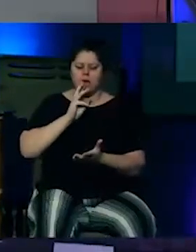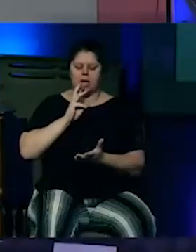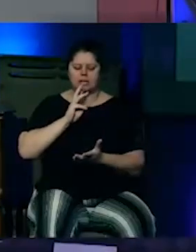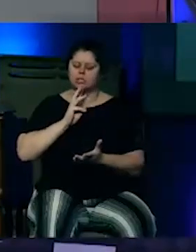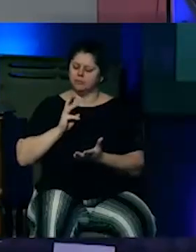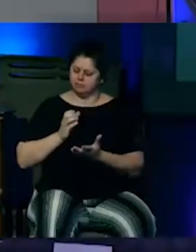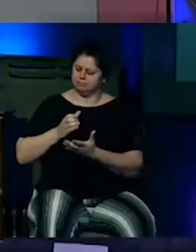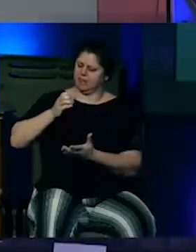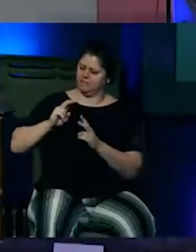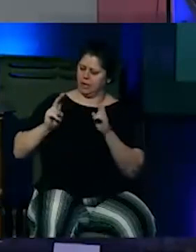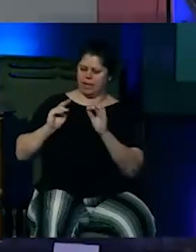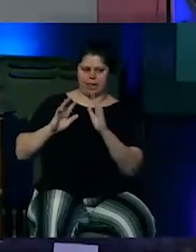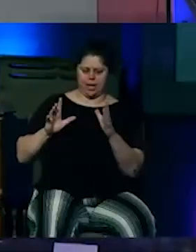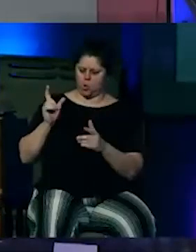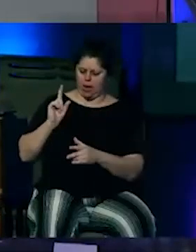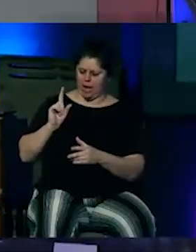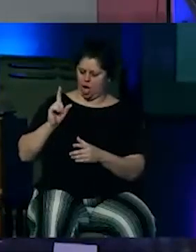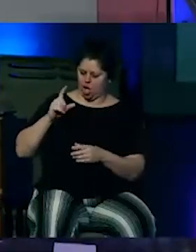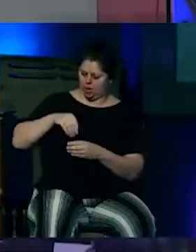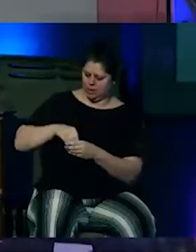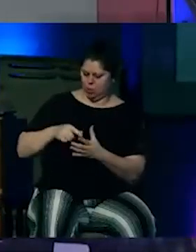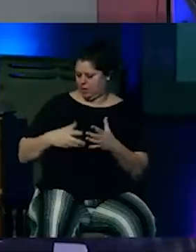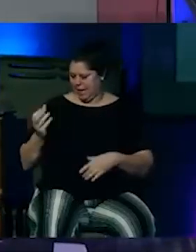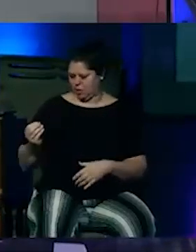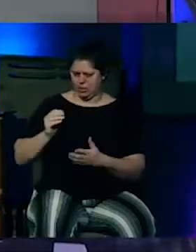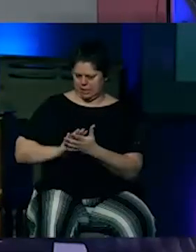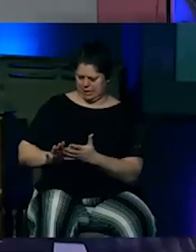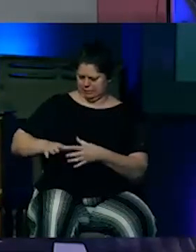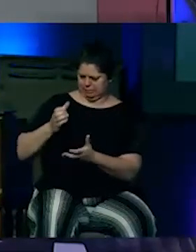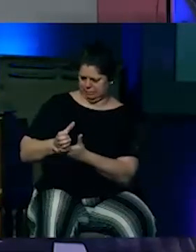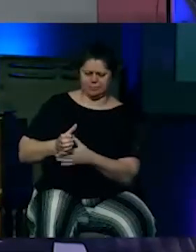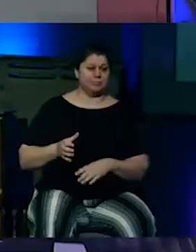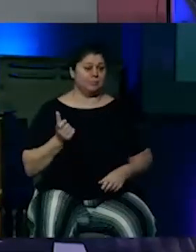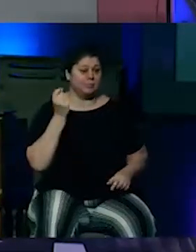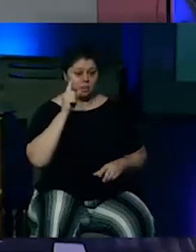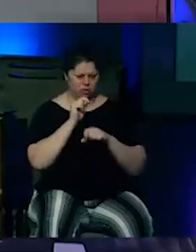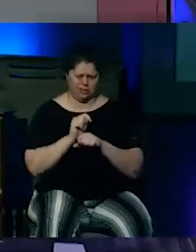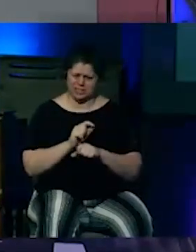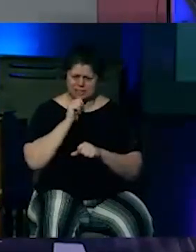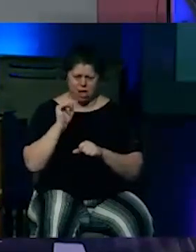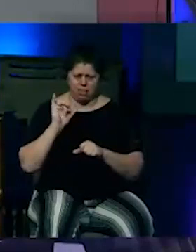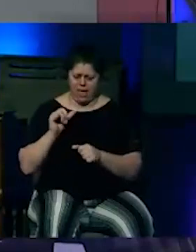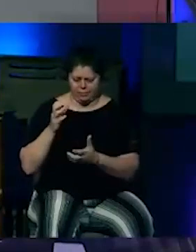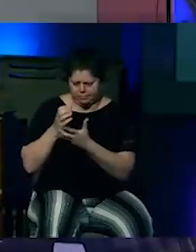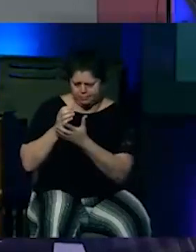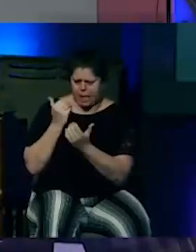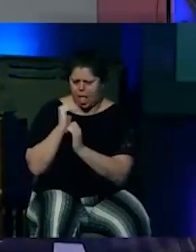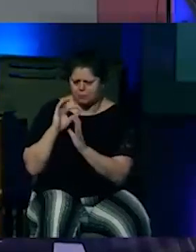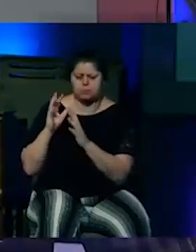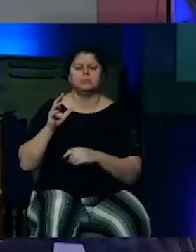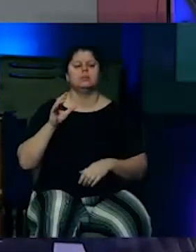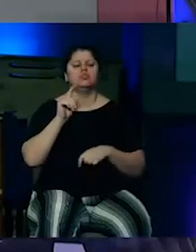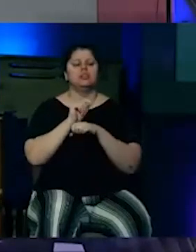clear boundaries and it's really like clean and whatever. Tradition is not actually that bottle of water. Tradition is a